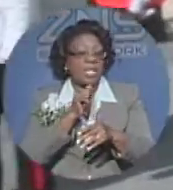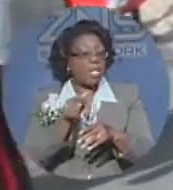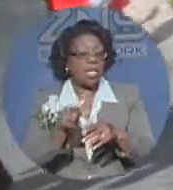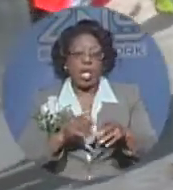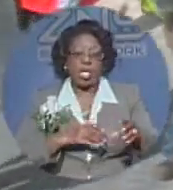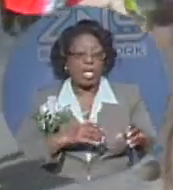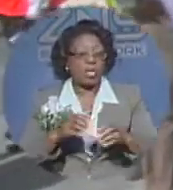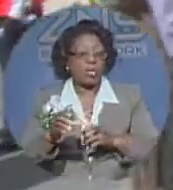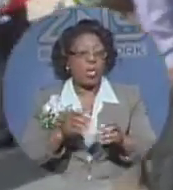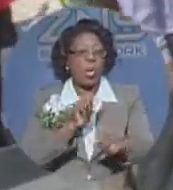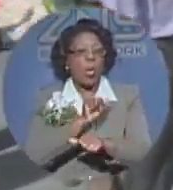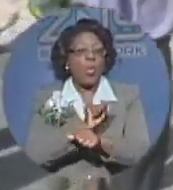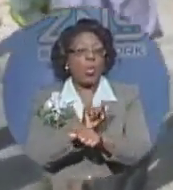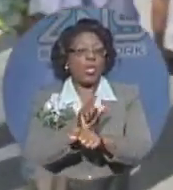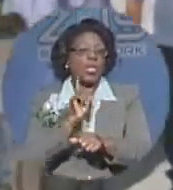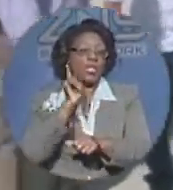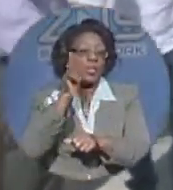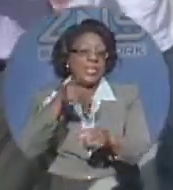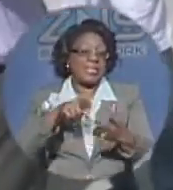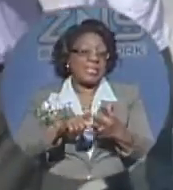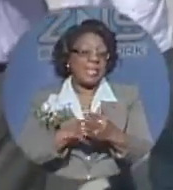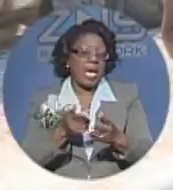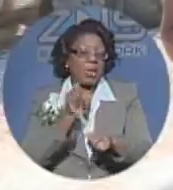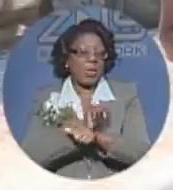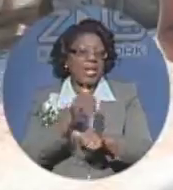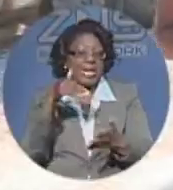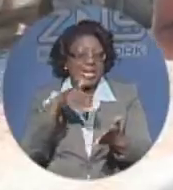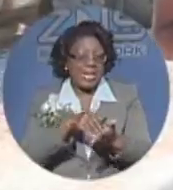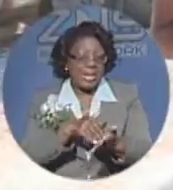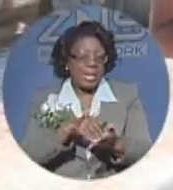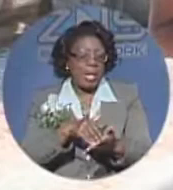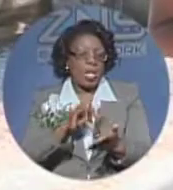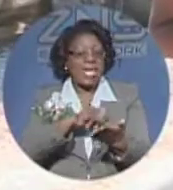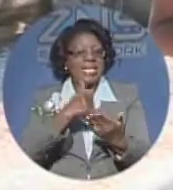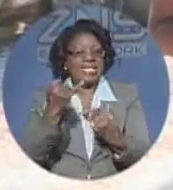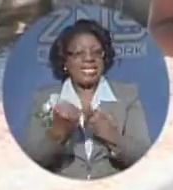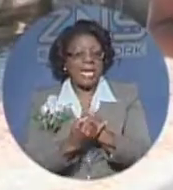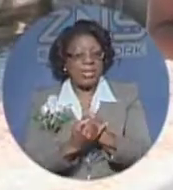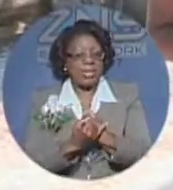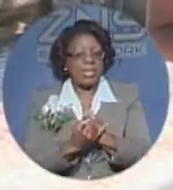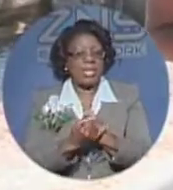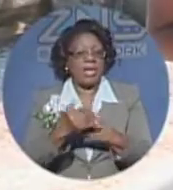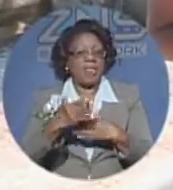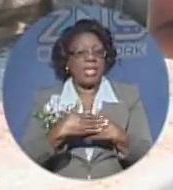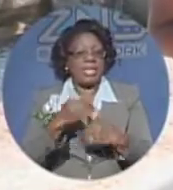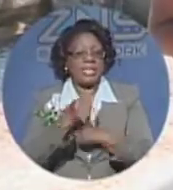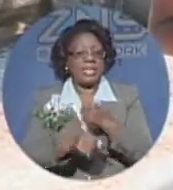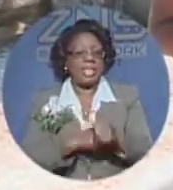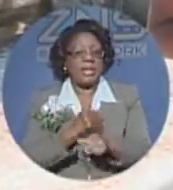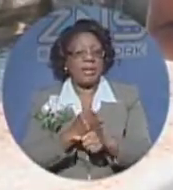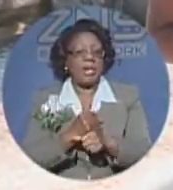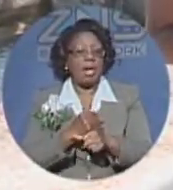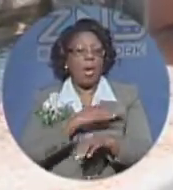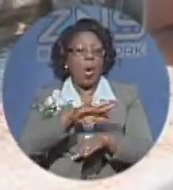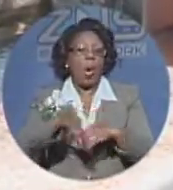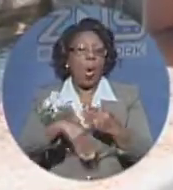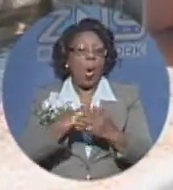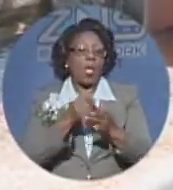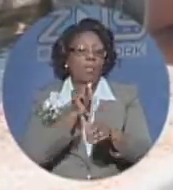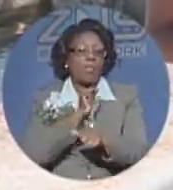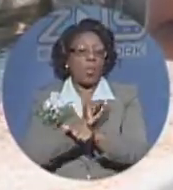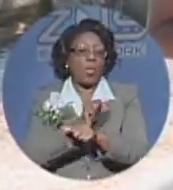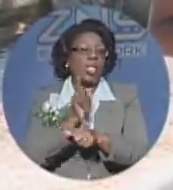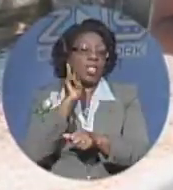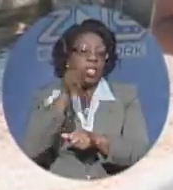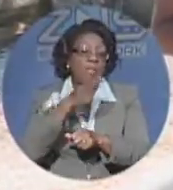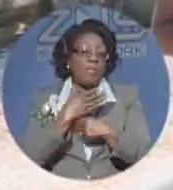Now, workers will be back on the road come January 5, 2012, but the entire roadworks project is expected to be completed by